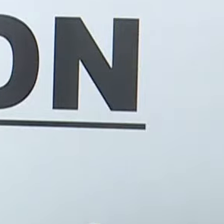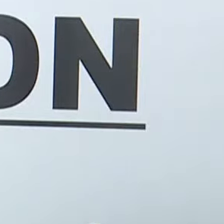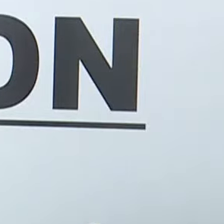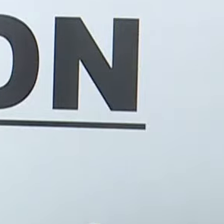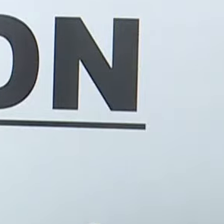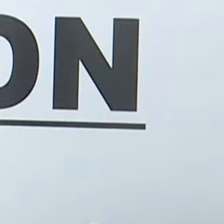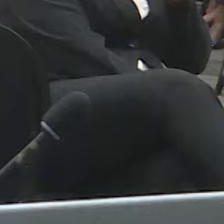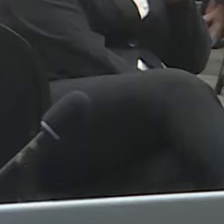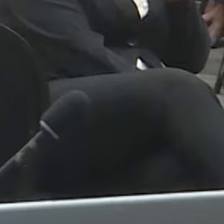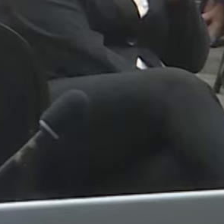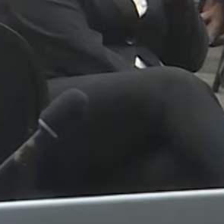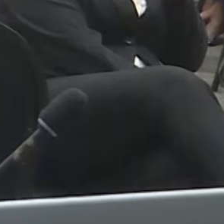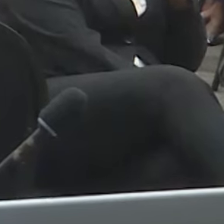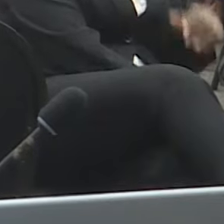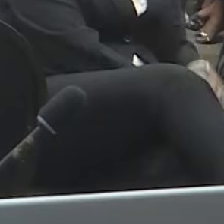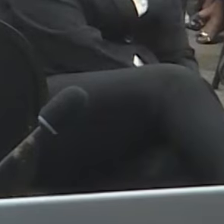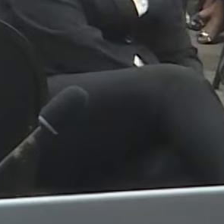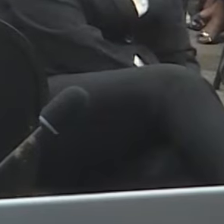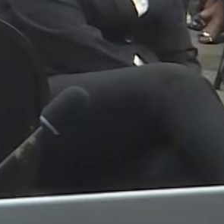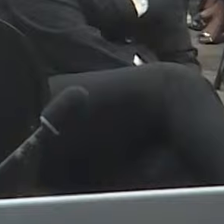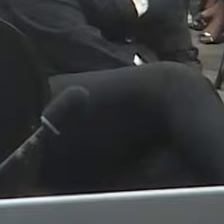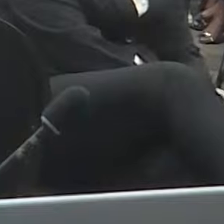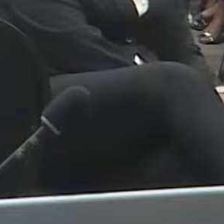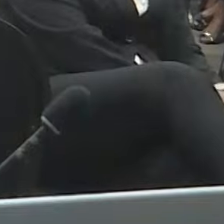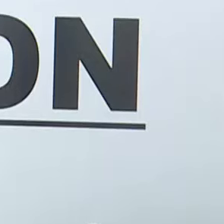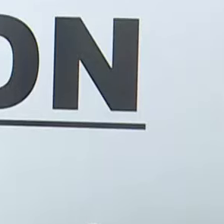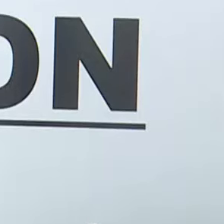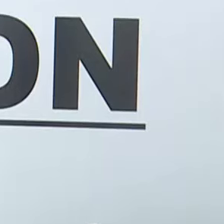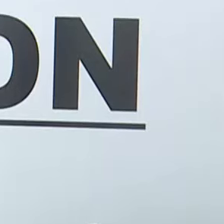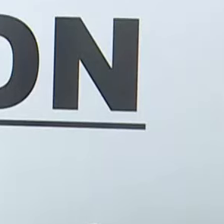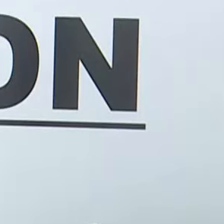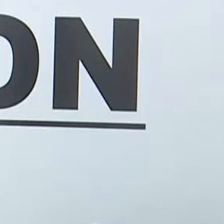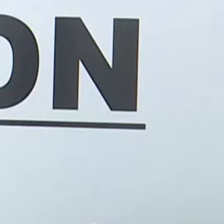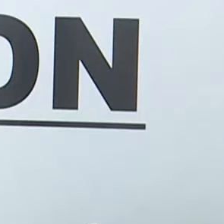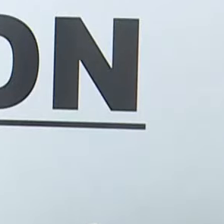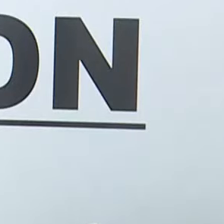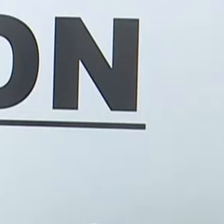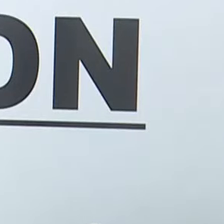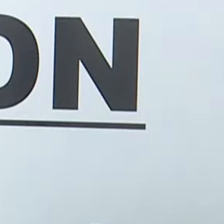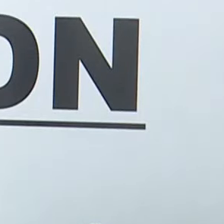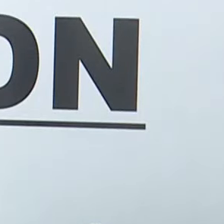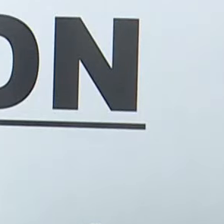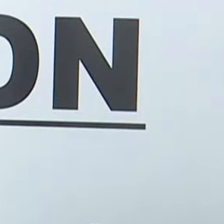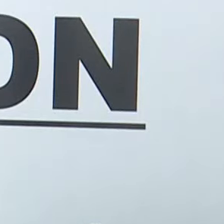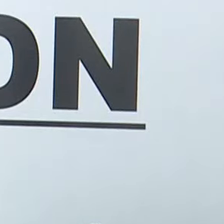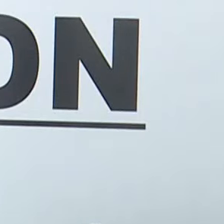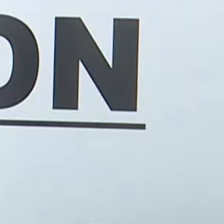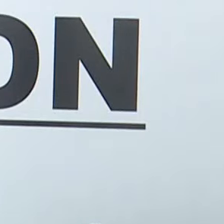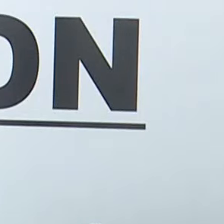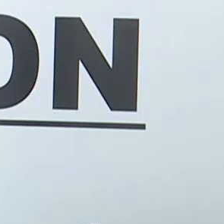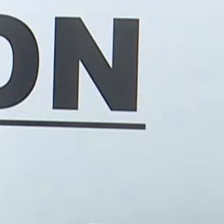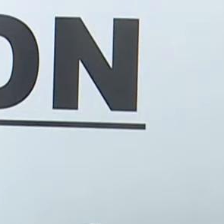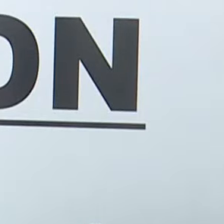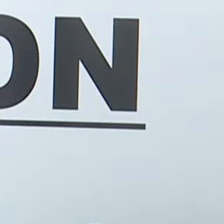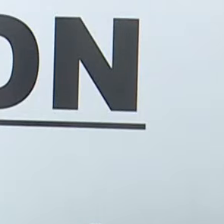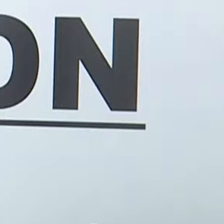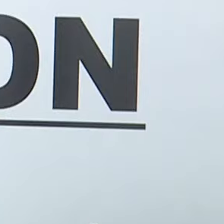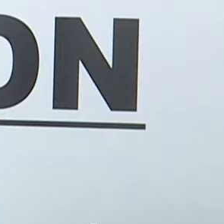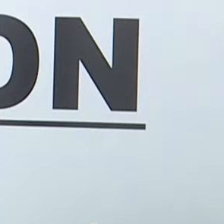as playing a crucial role in the implementation of the post-2020 Global Biodiversity